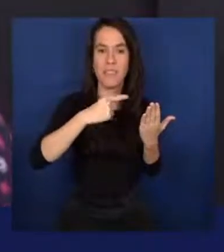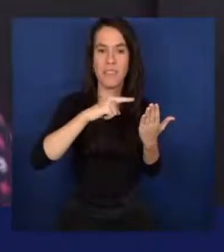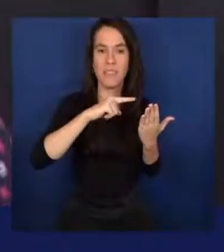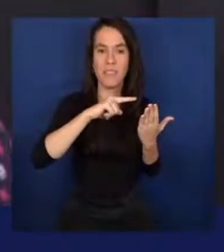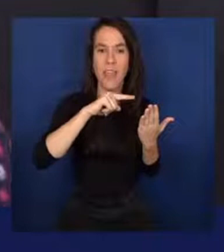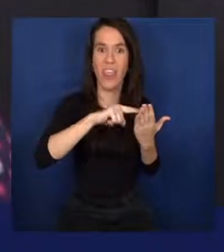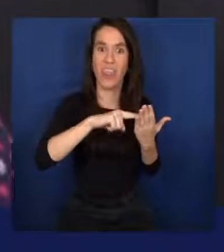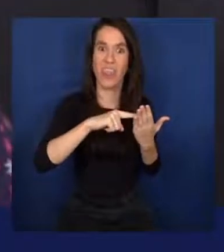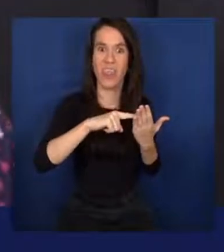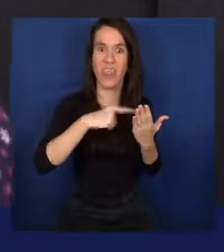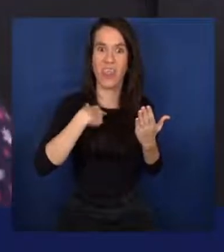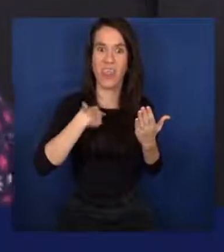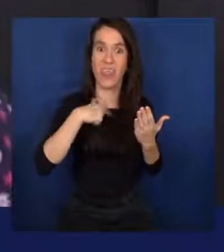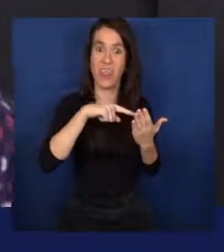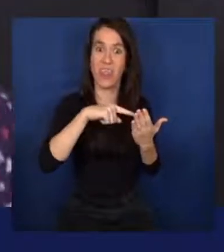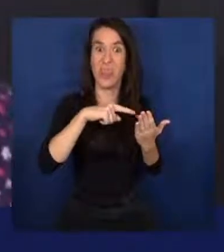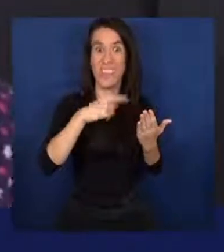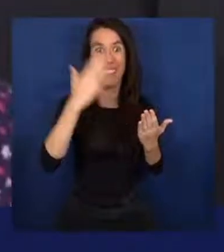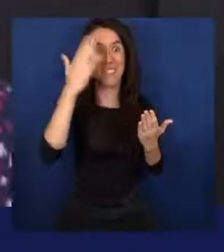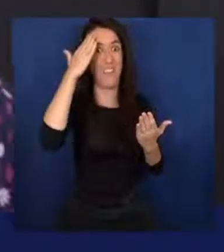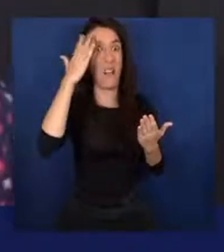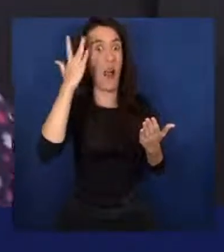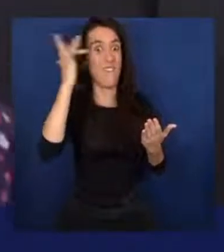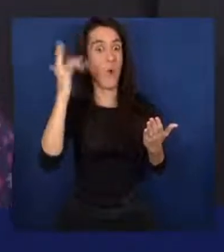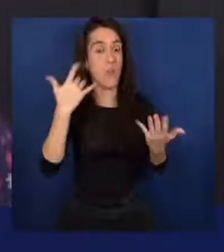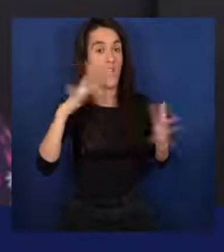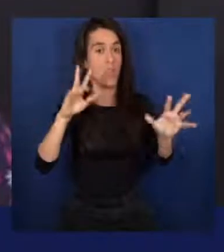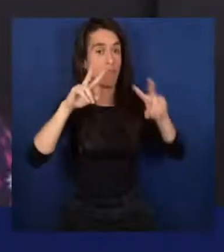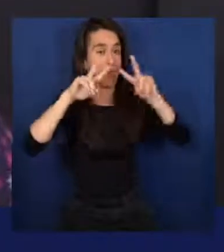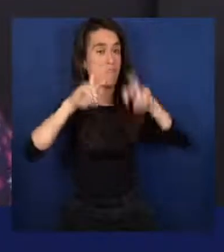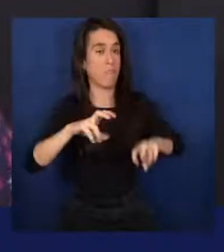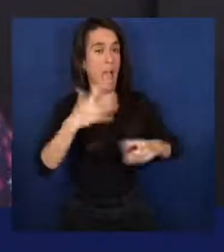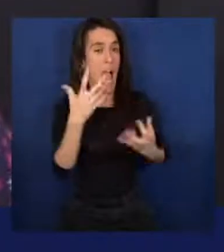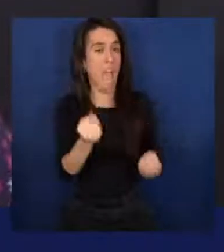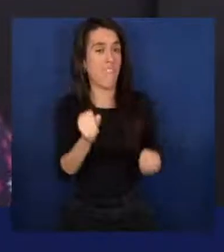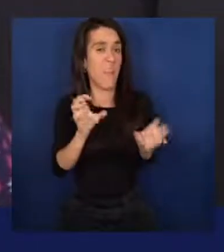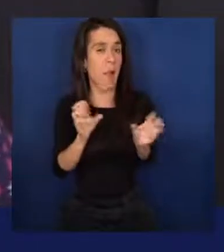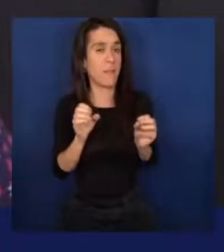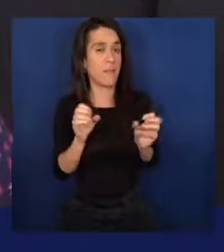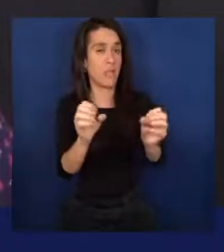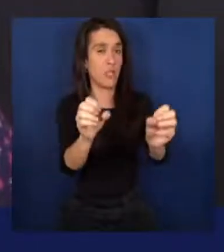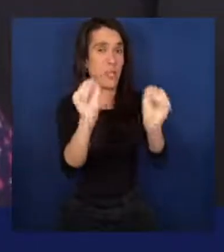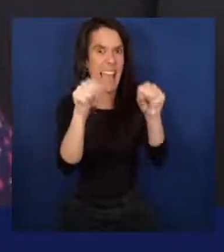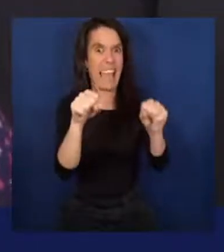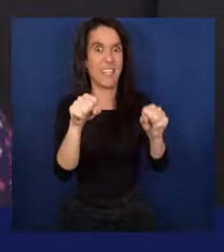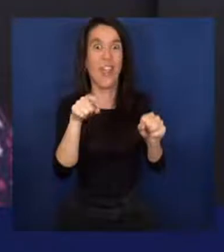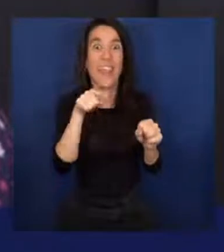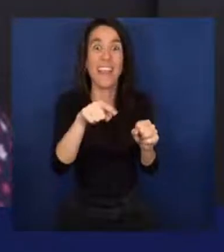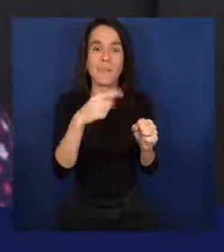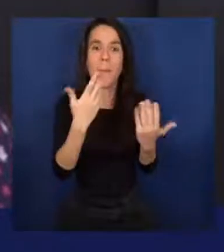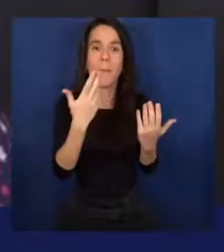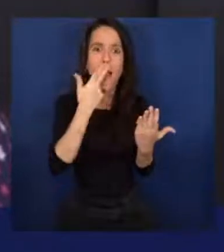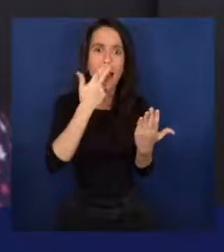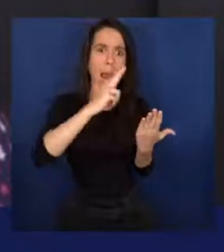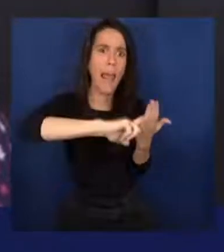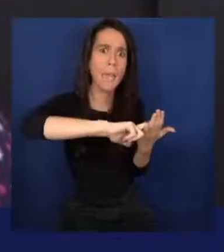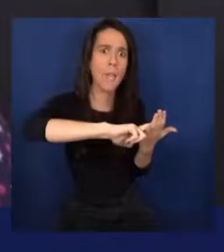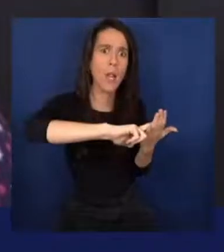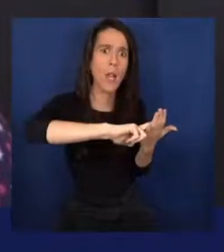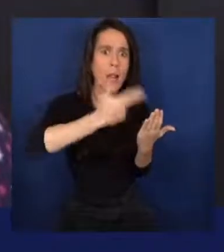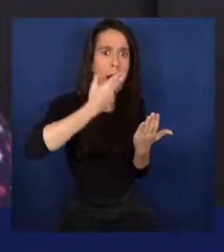California to cause cancer, and you're like, okay, like It's there. just a label that says this